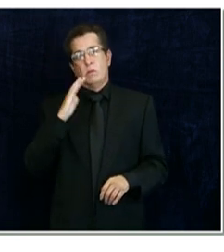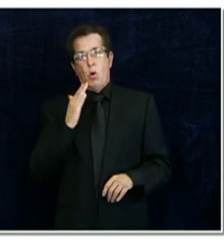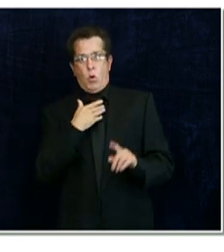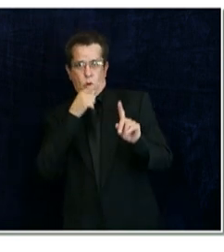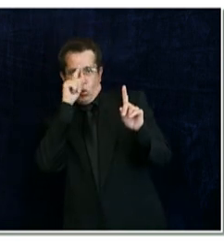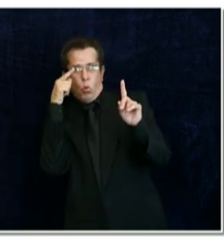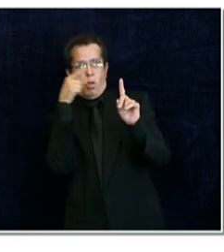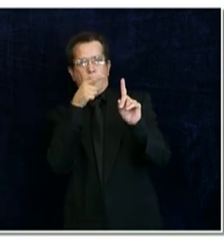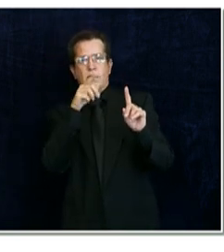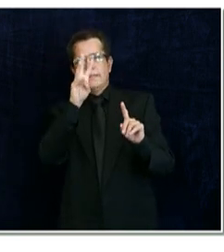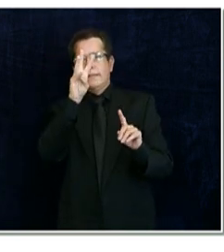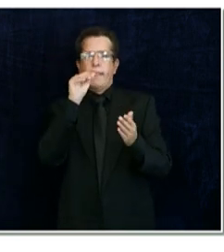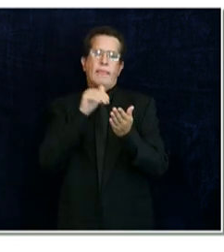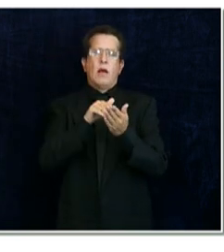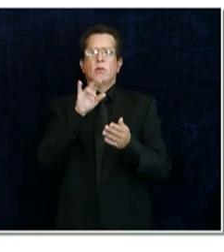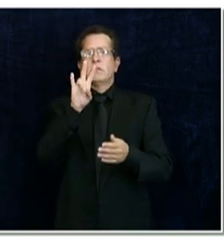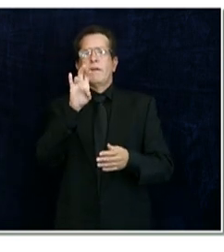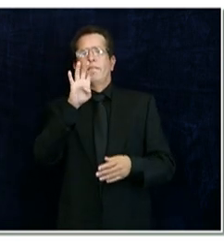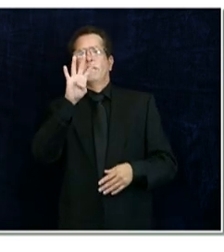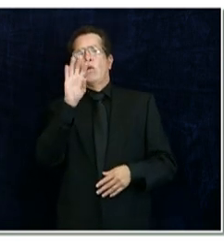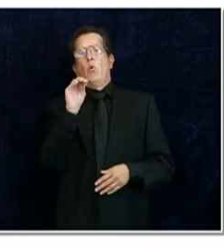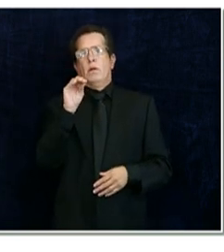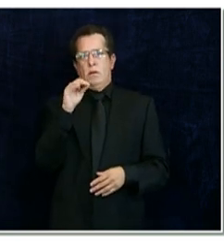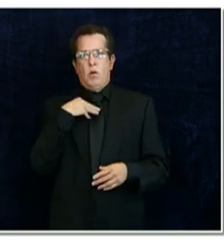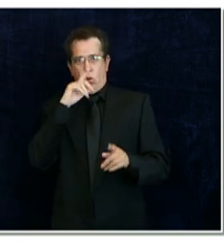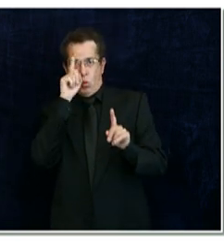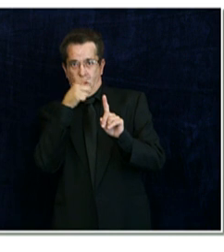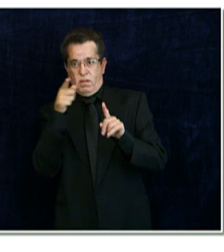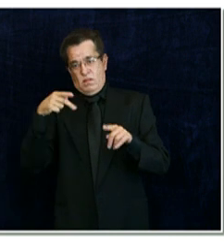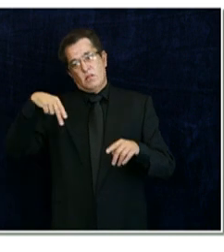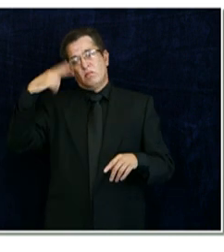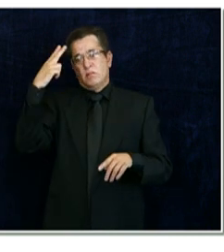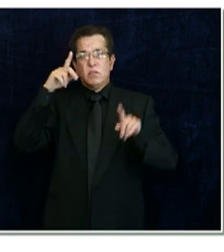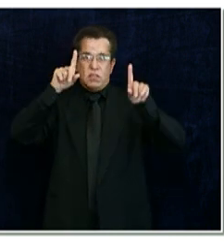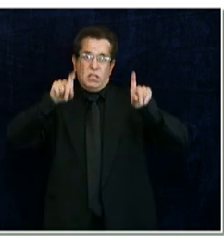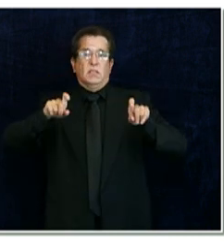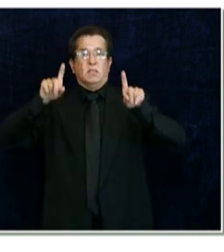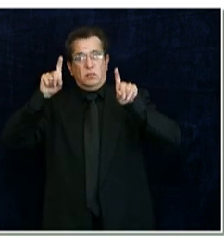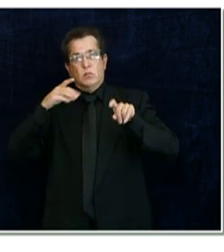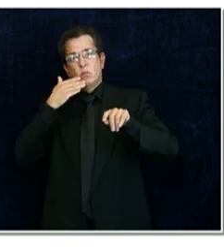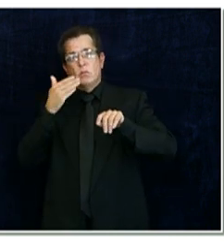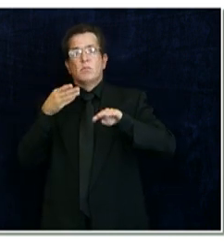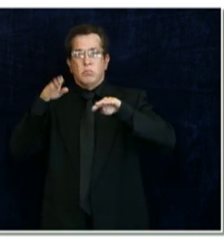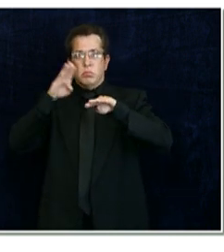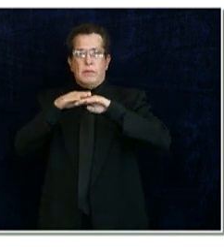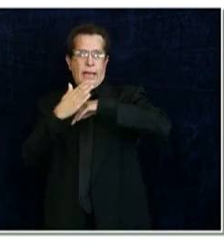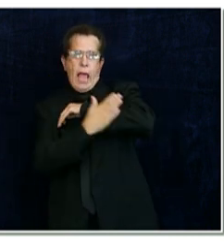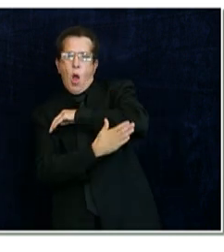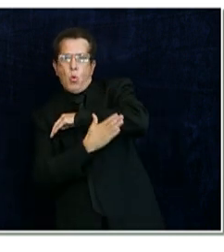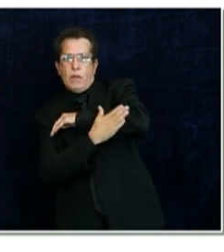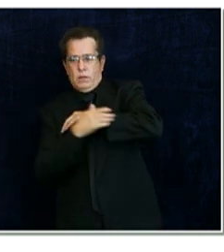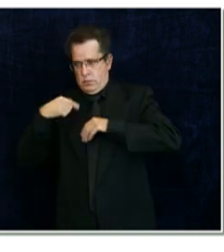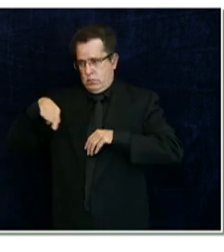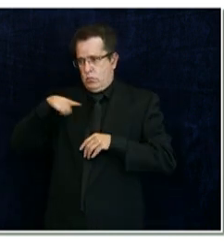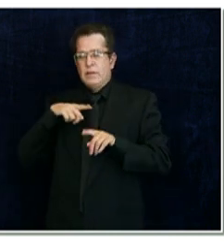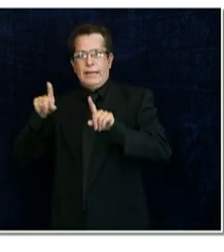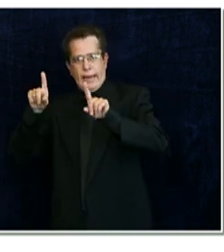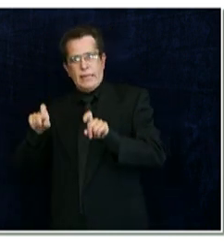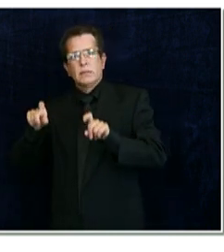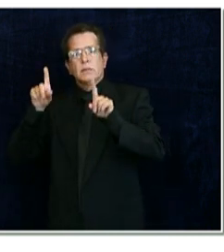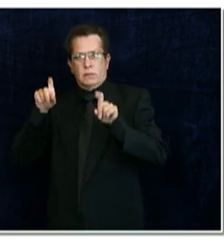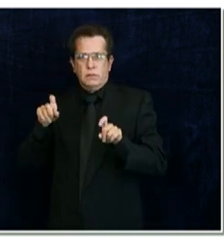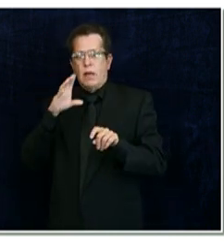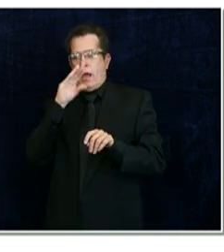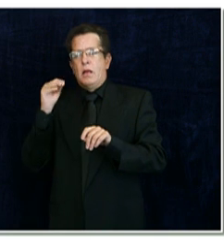of 6,740. And again, we continue to do everything we can with the county testing that we control to turn those